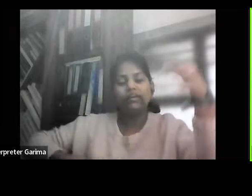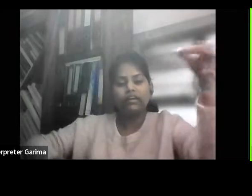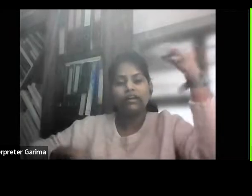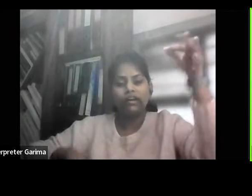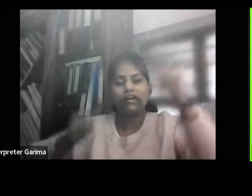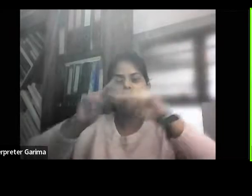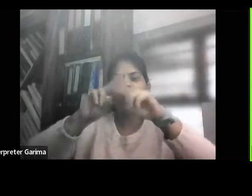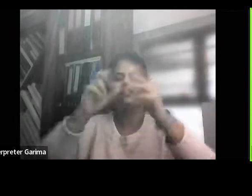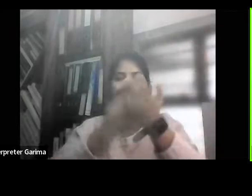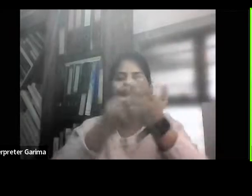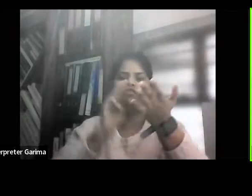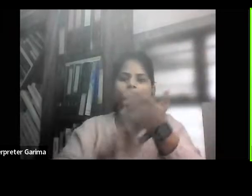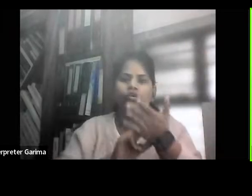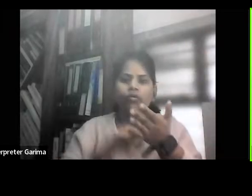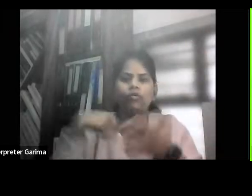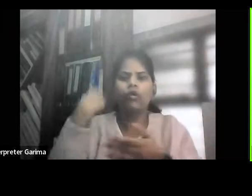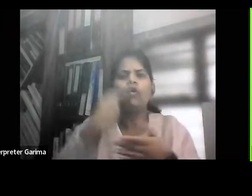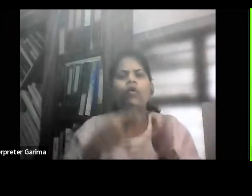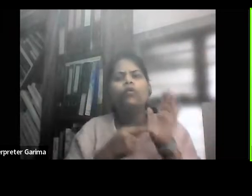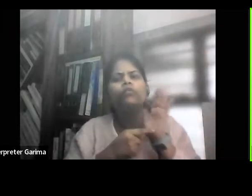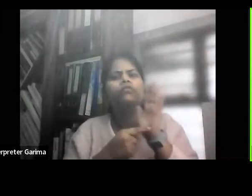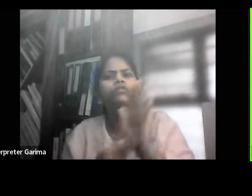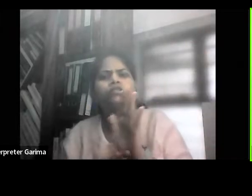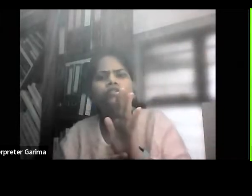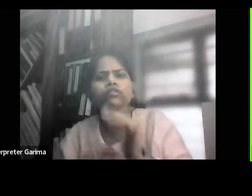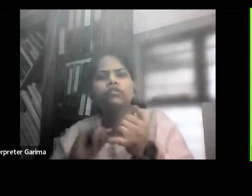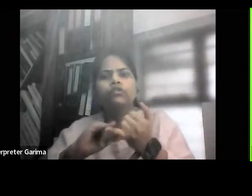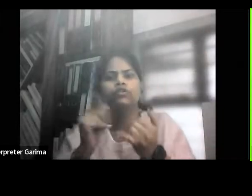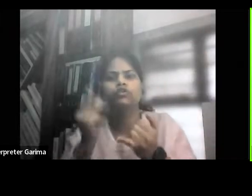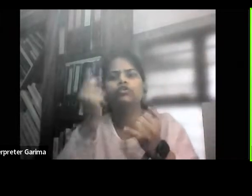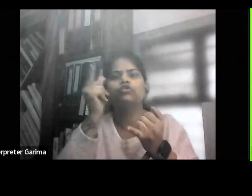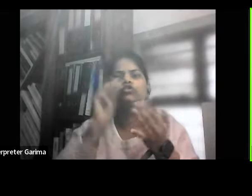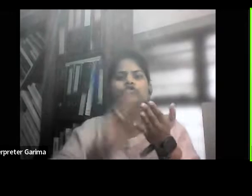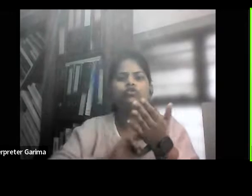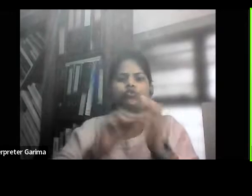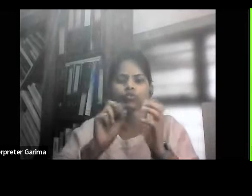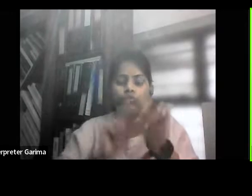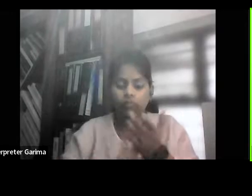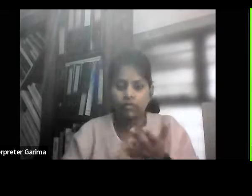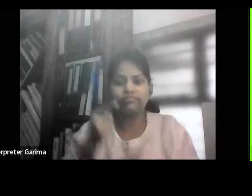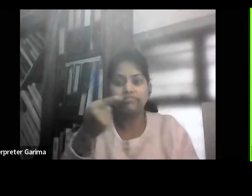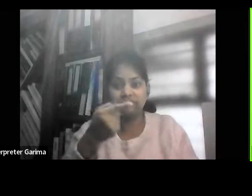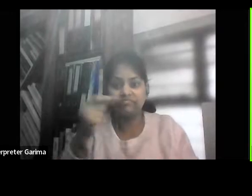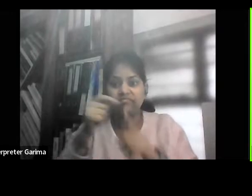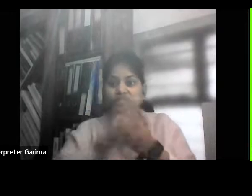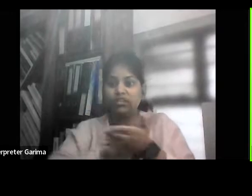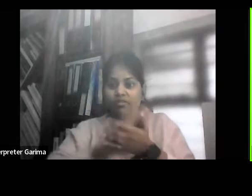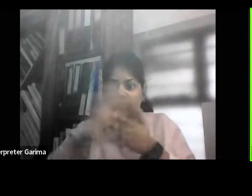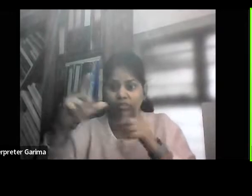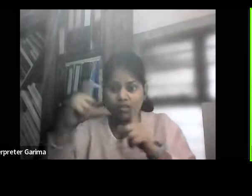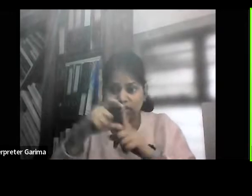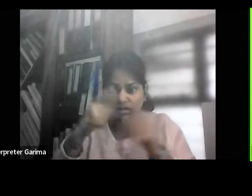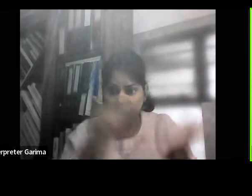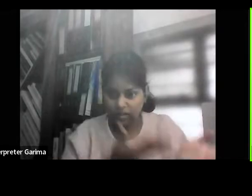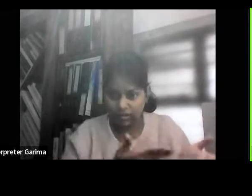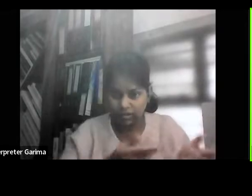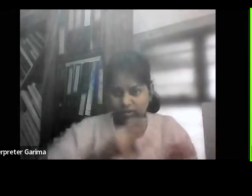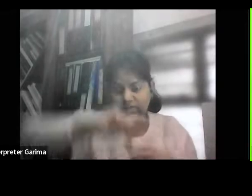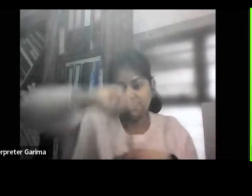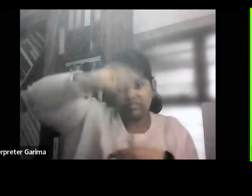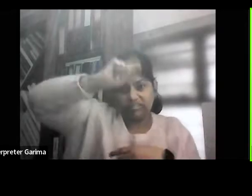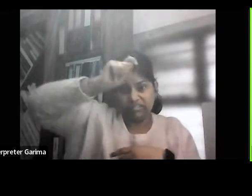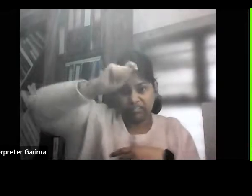by Suman Bhagchandani. Suman is a PhD scholar in the Department of English, Jamia Millia